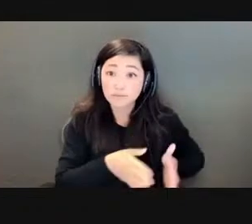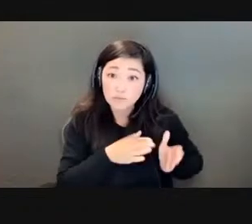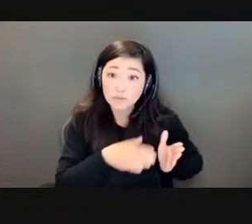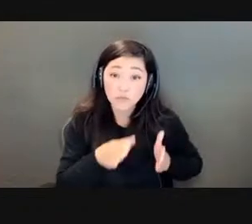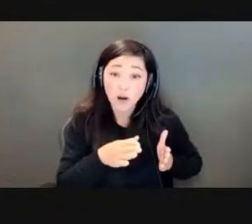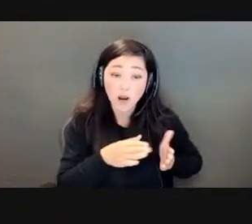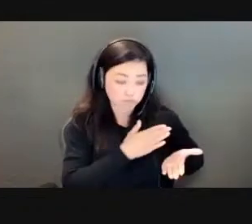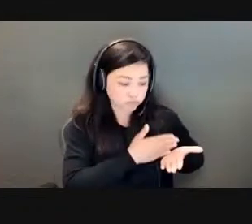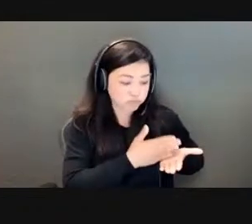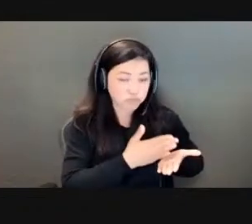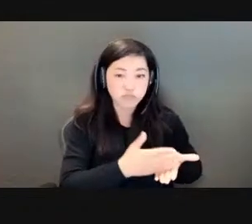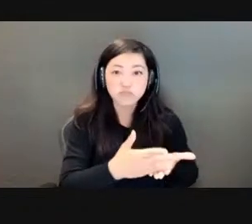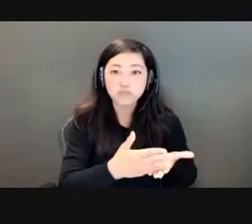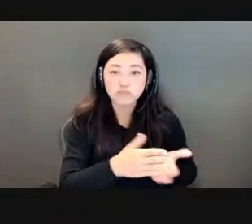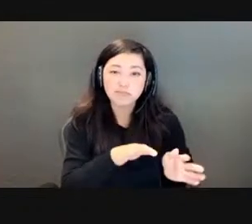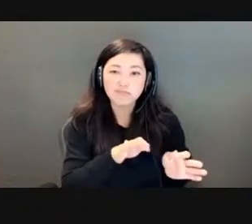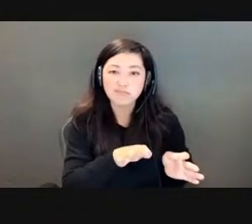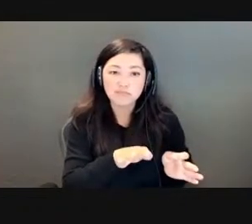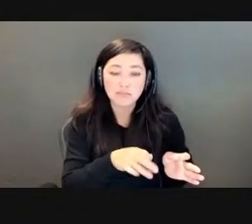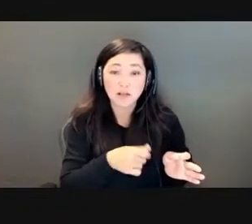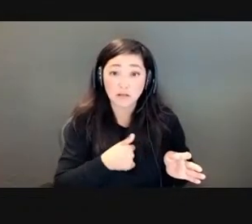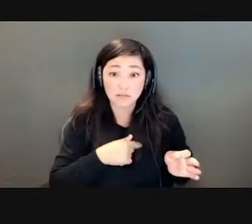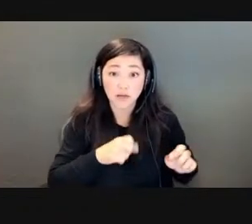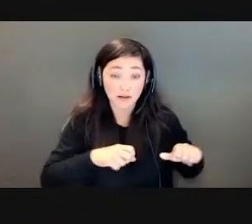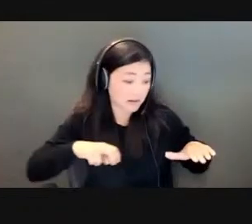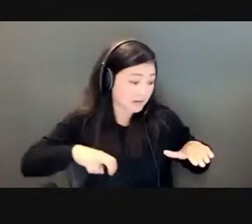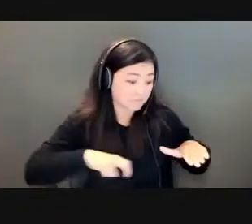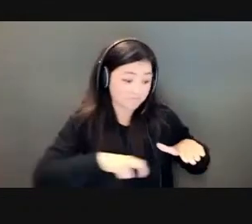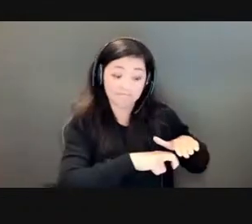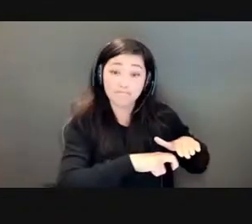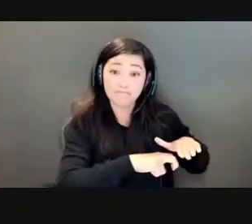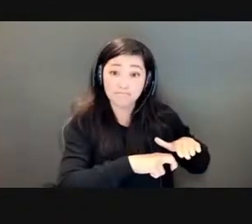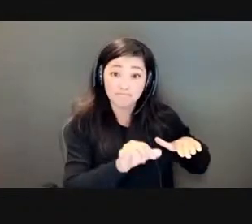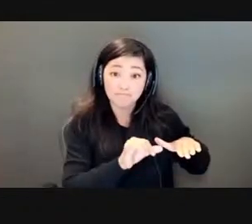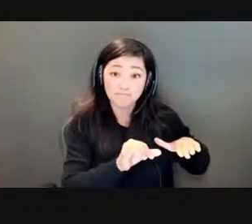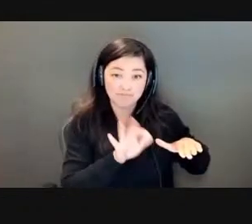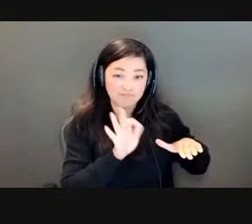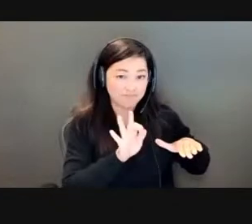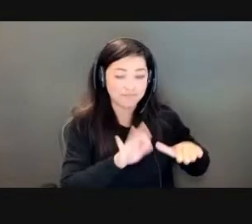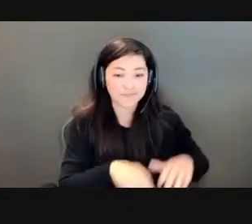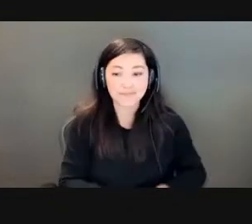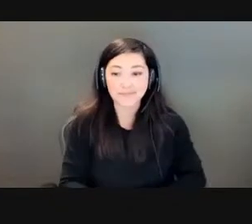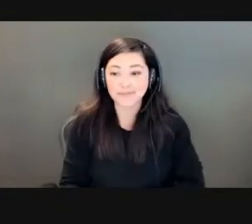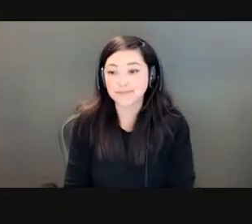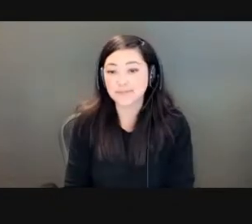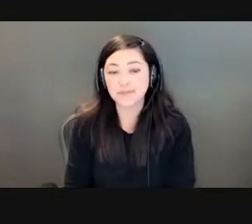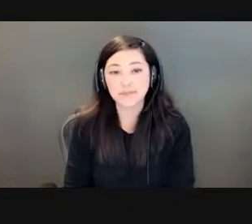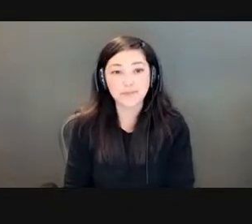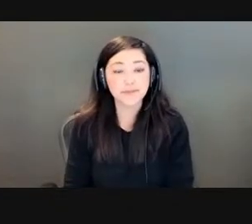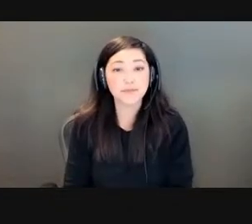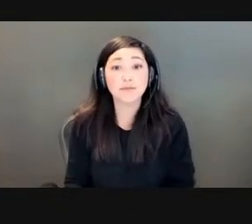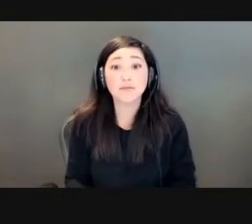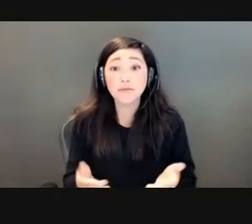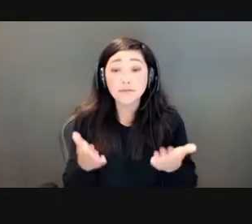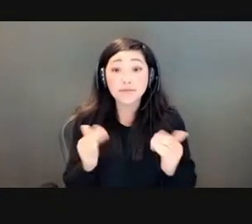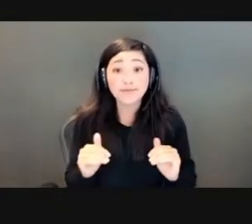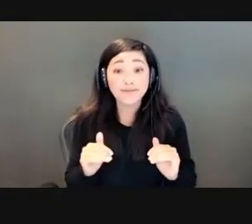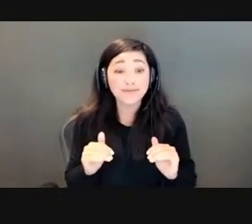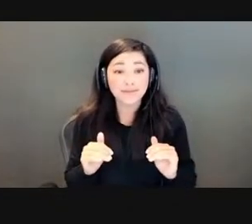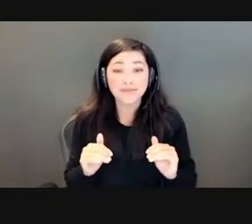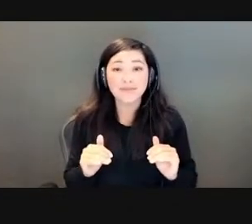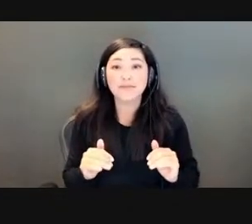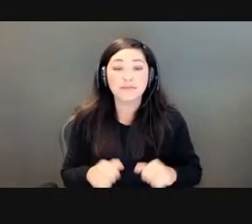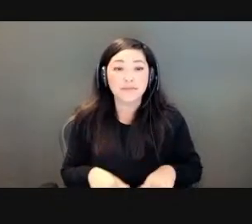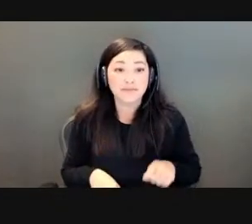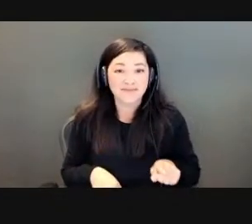and the video just shows as I wheel right under the little table. The next accessible feature I have is